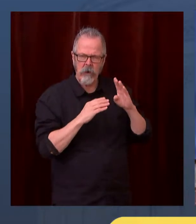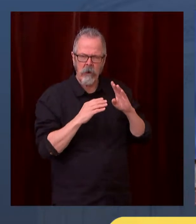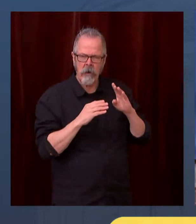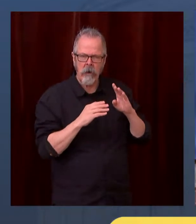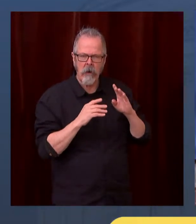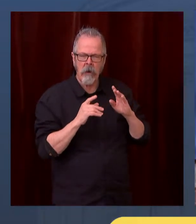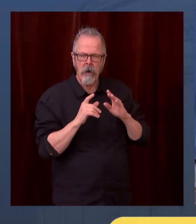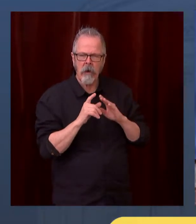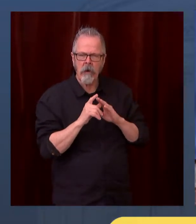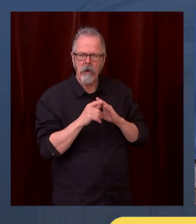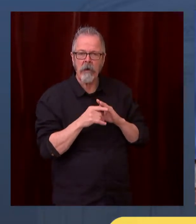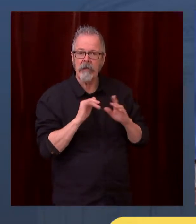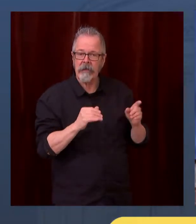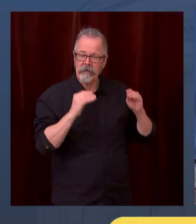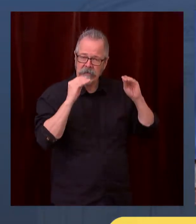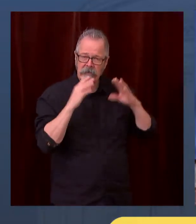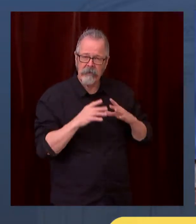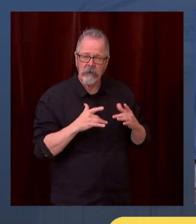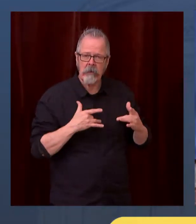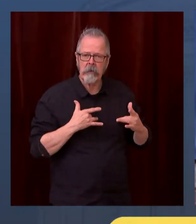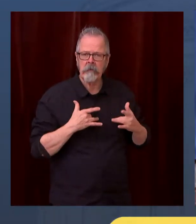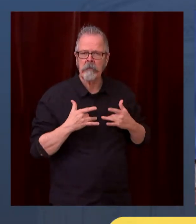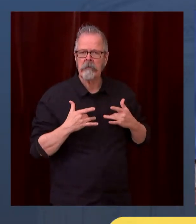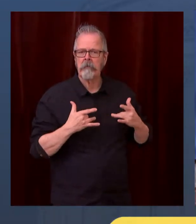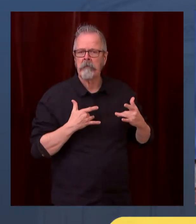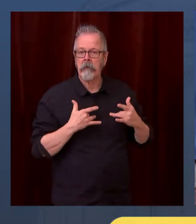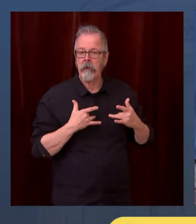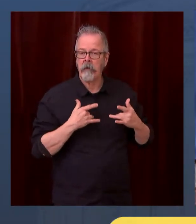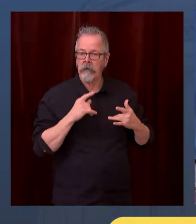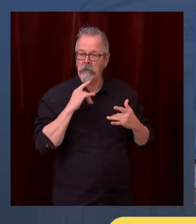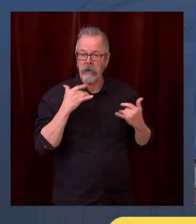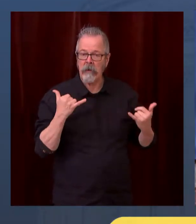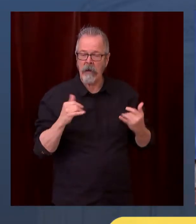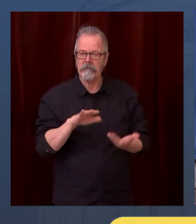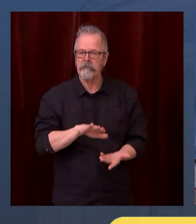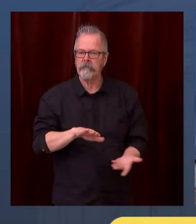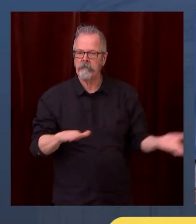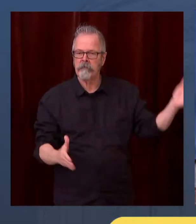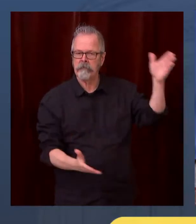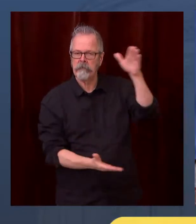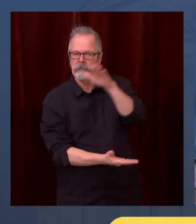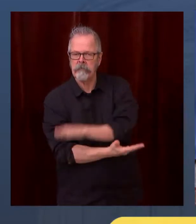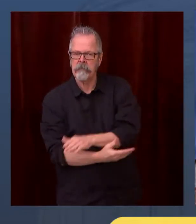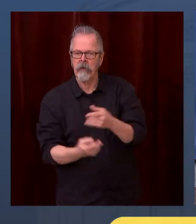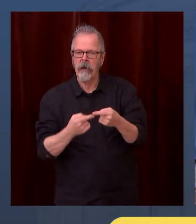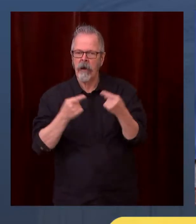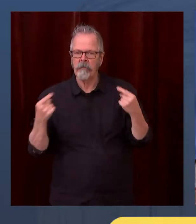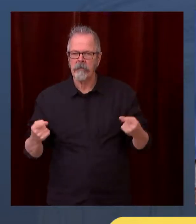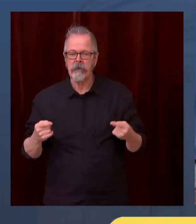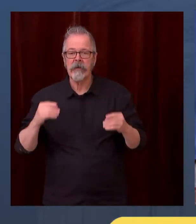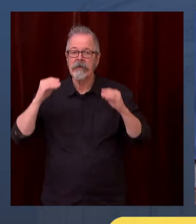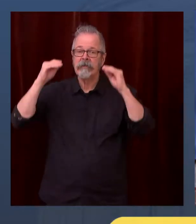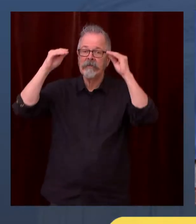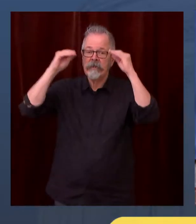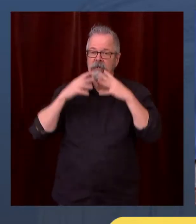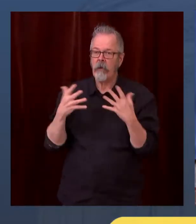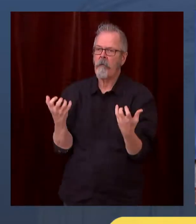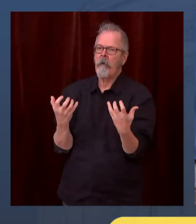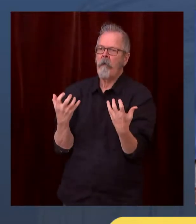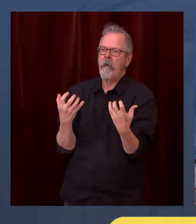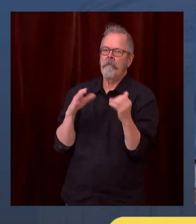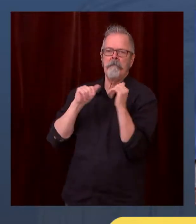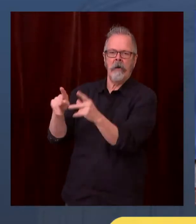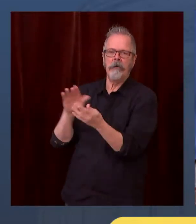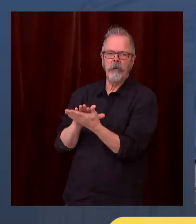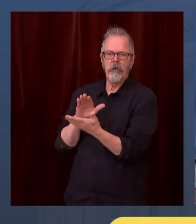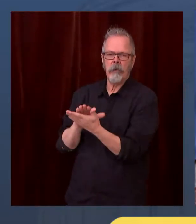because of the teachers' concerns. It was actually the opposite. They actually had to convince teachers who wanted to go on-site to